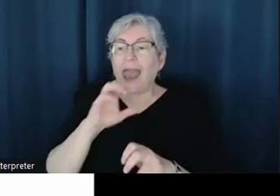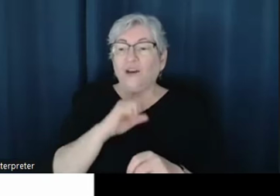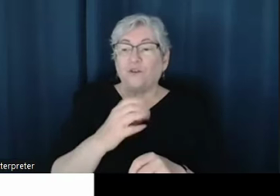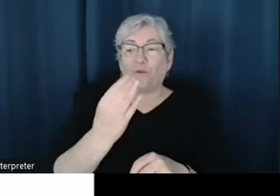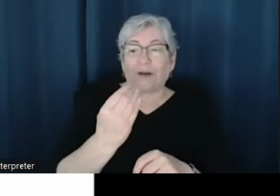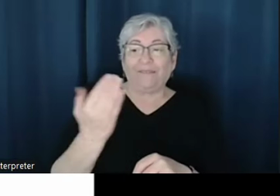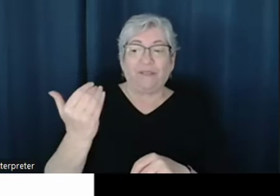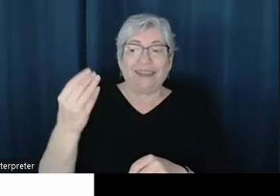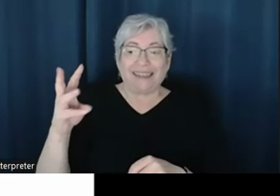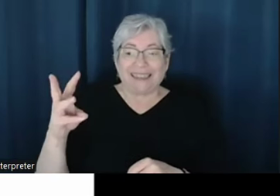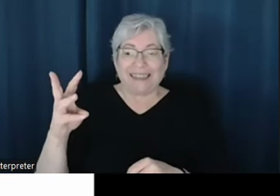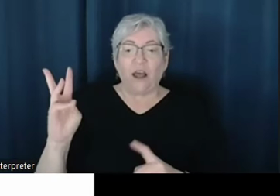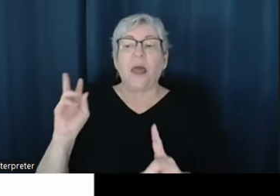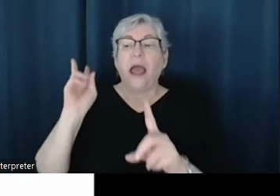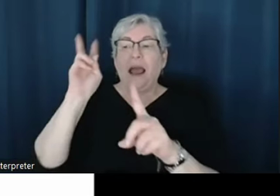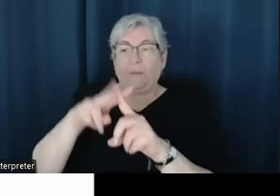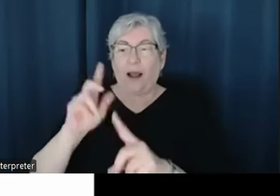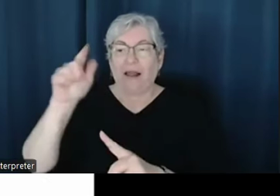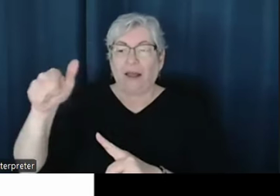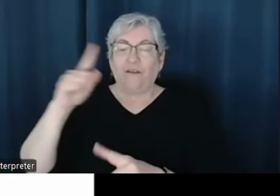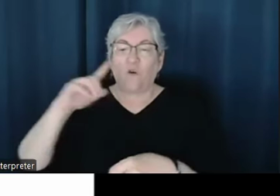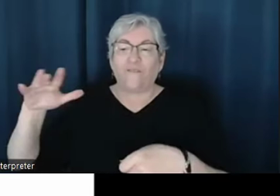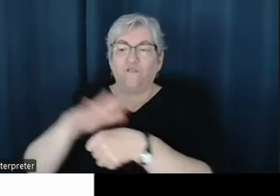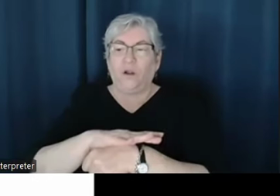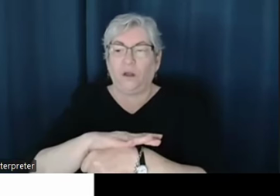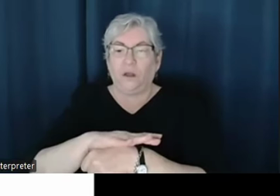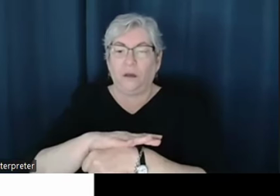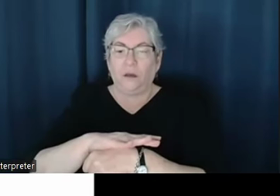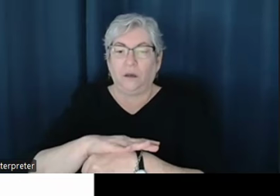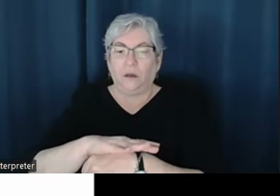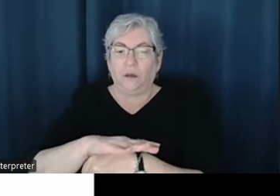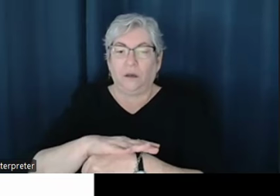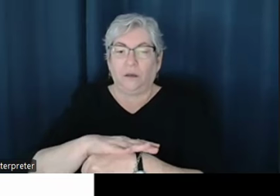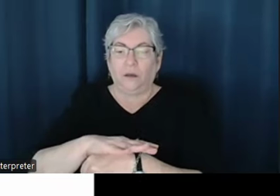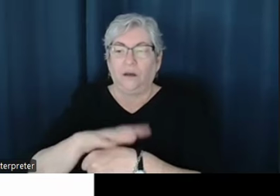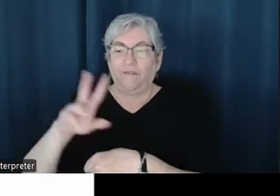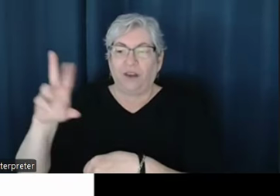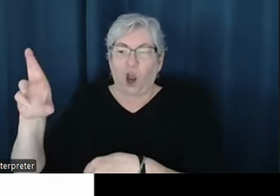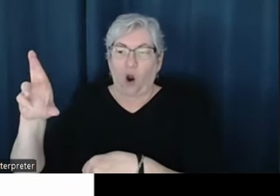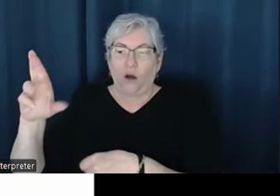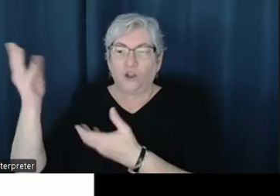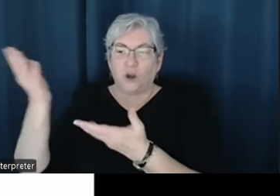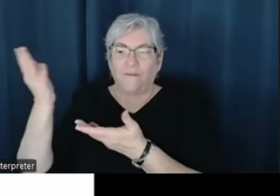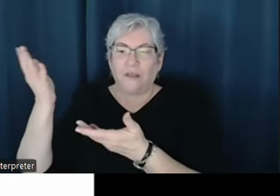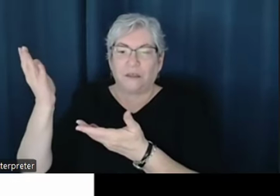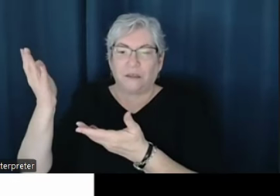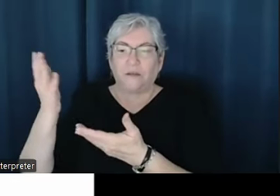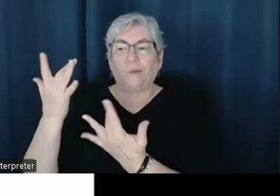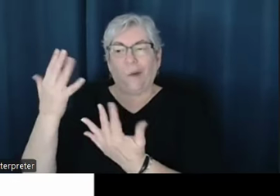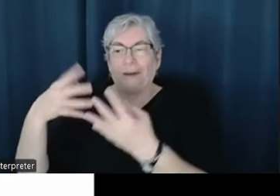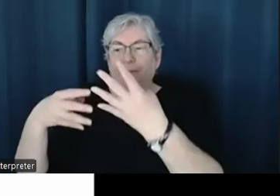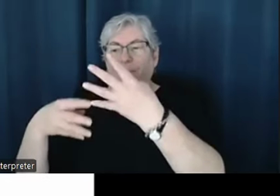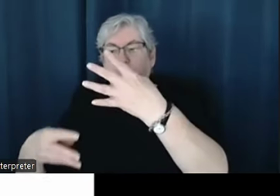16, then apply for your full VR services Get put on the waiting list for